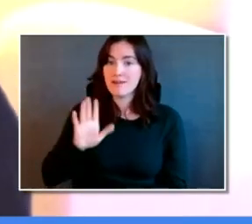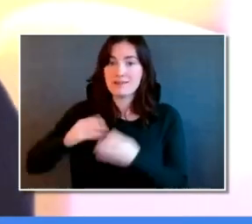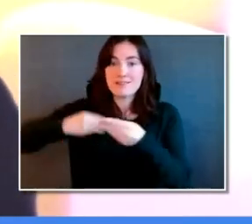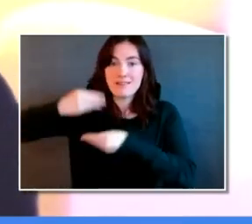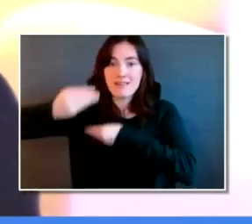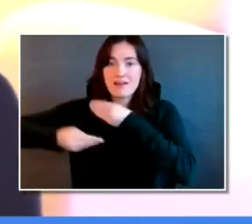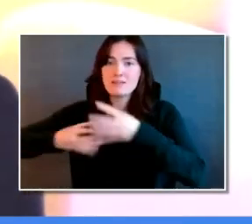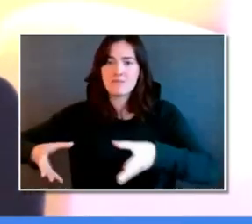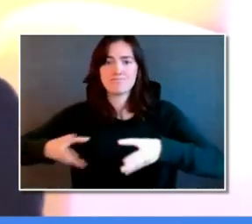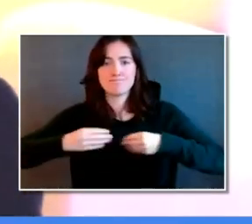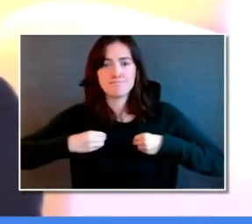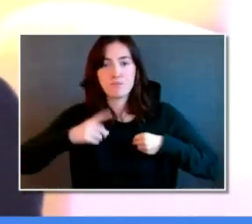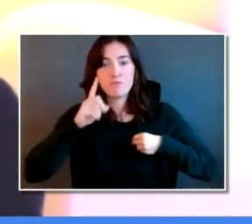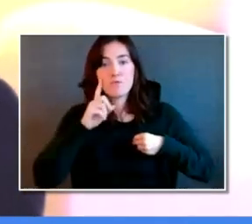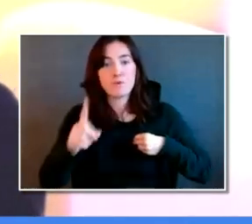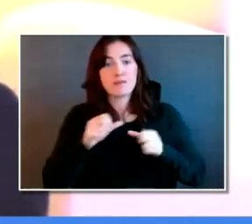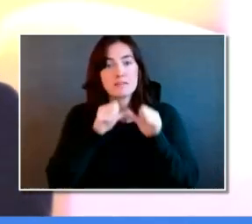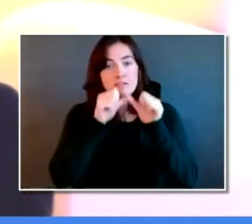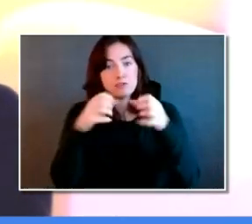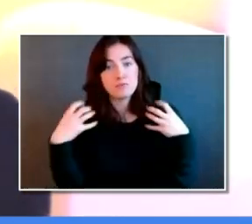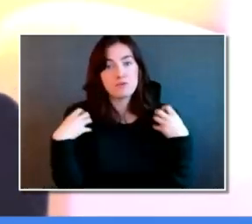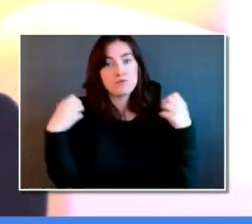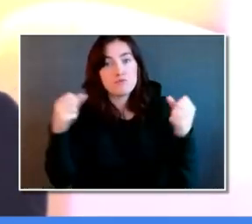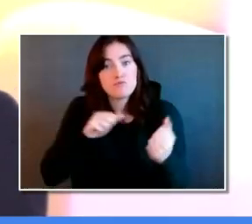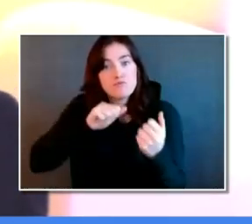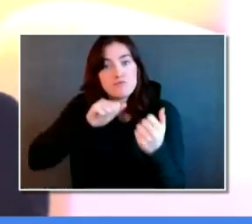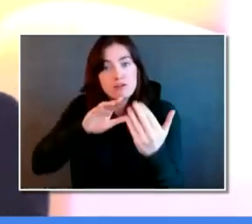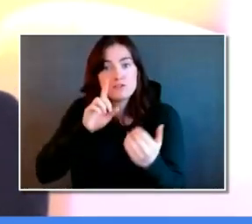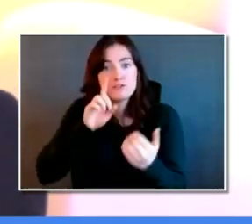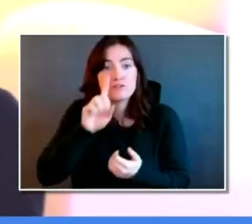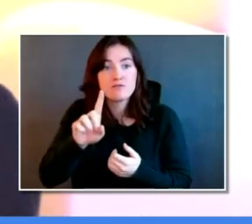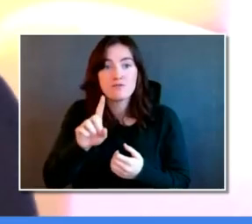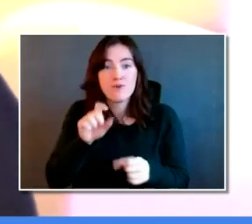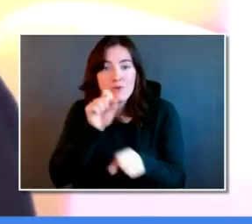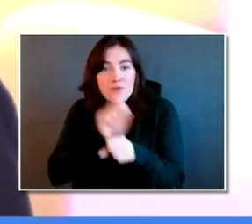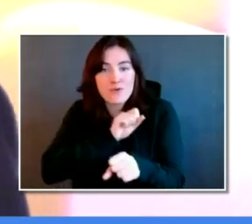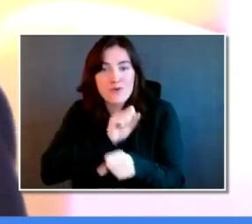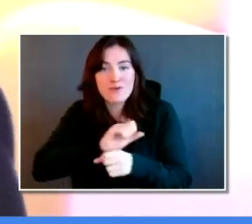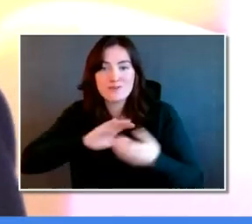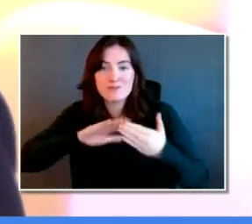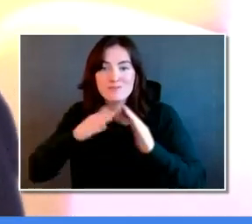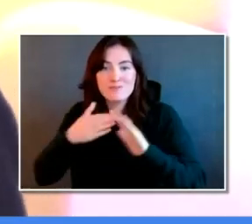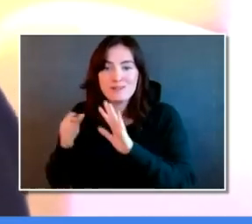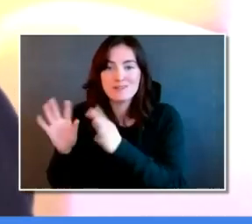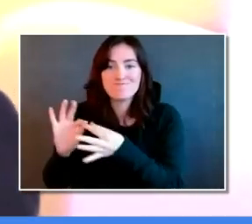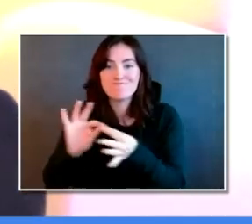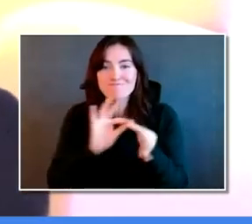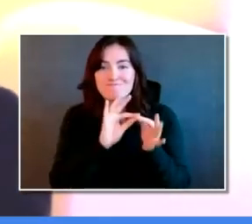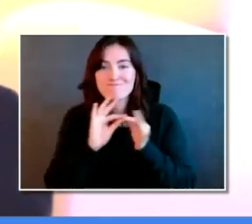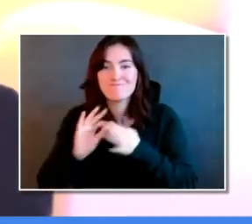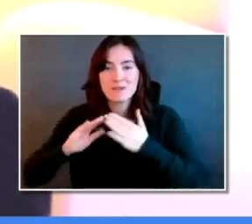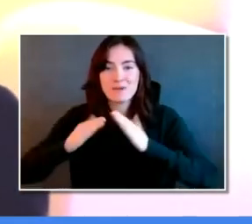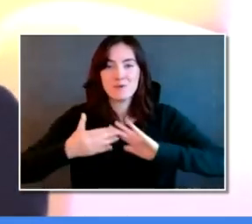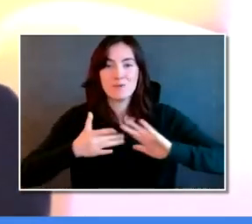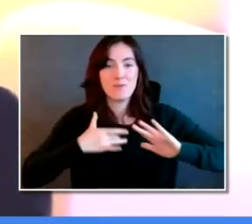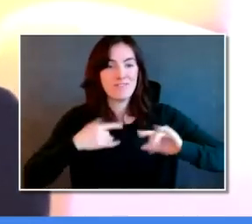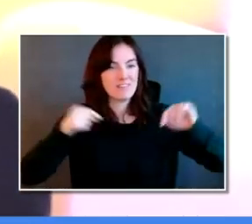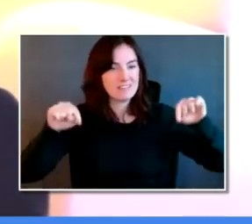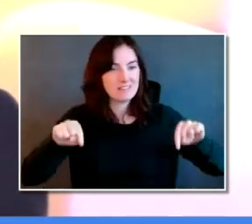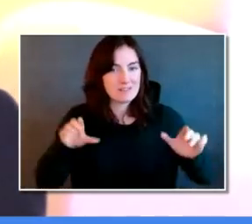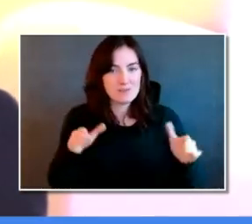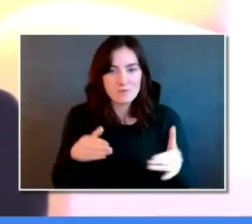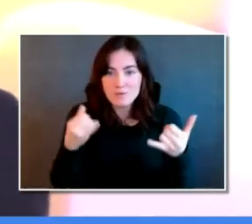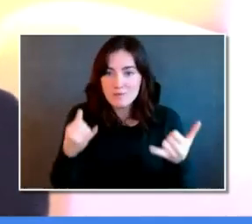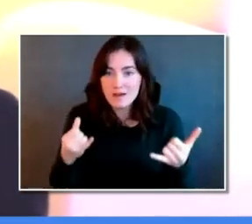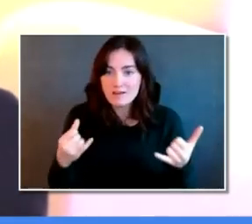courageous, by committing ourselves to building that beloved community that we feel right here in this room, where acting for